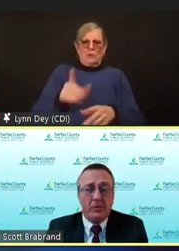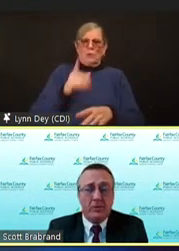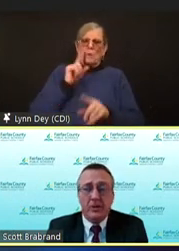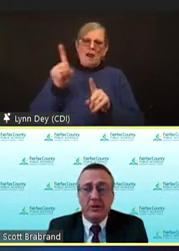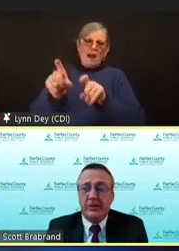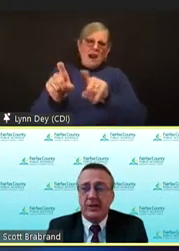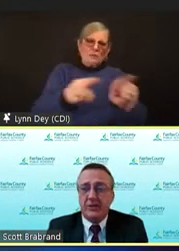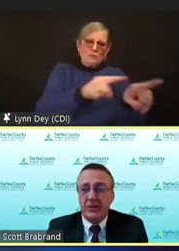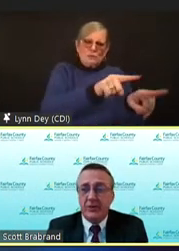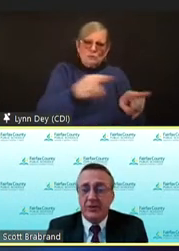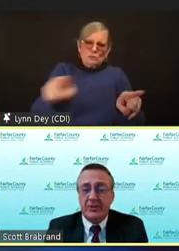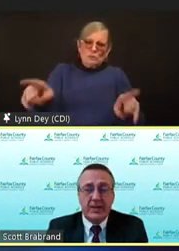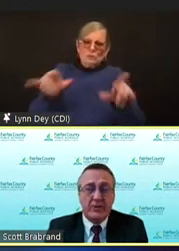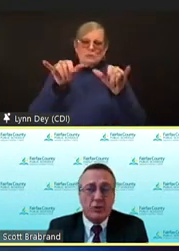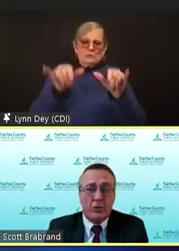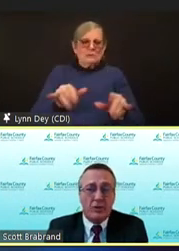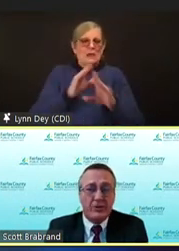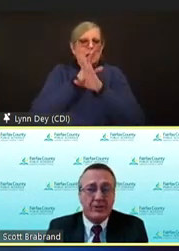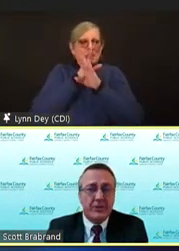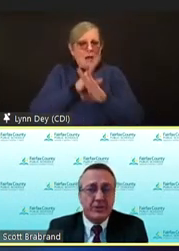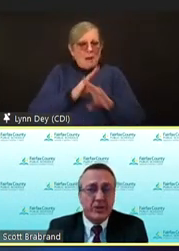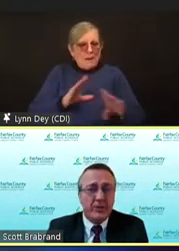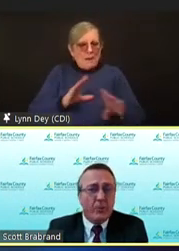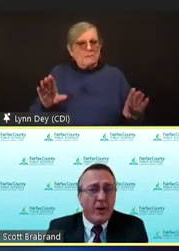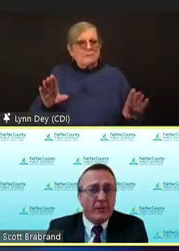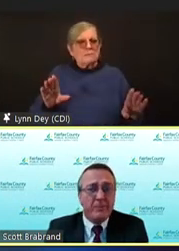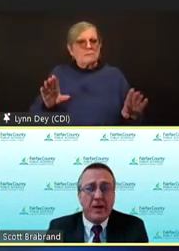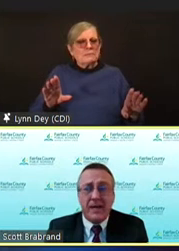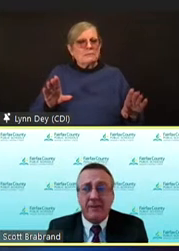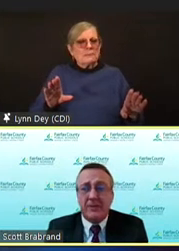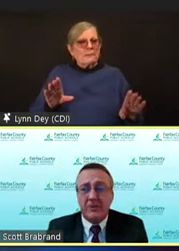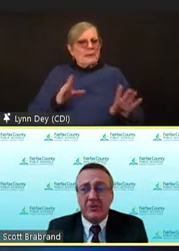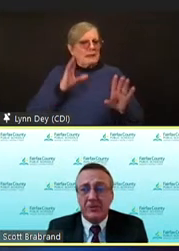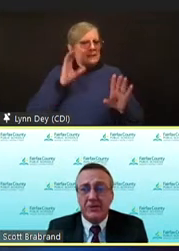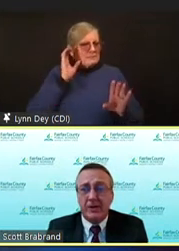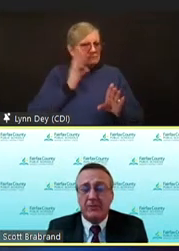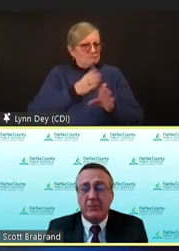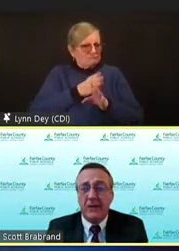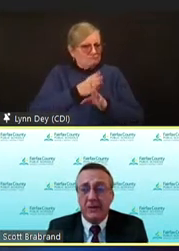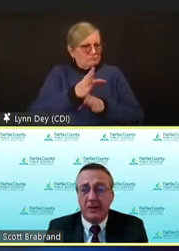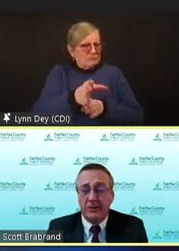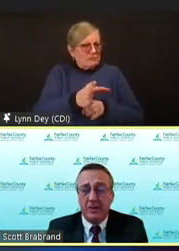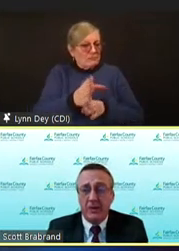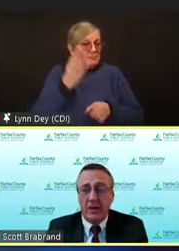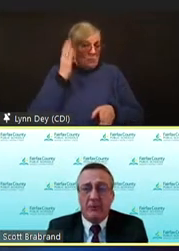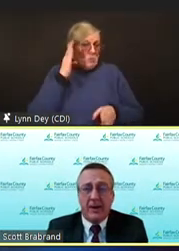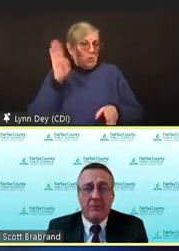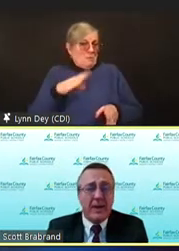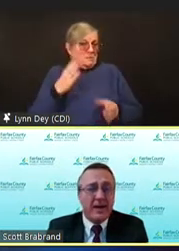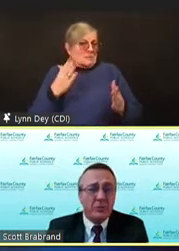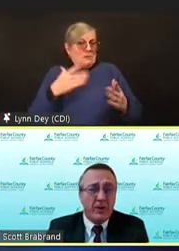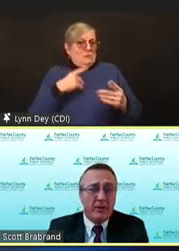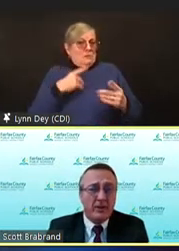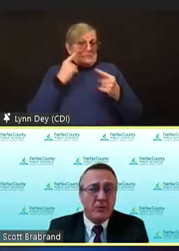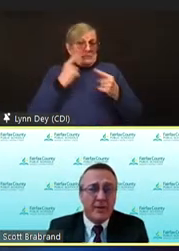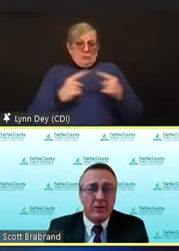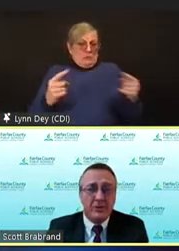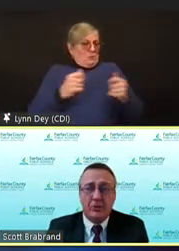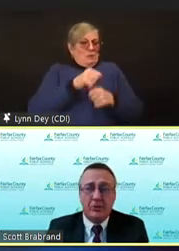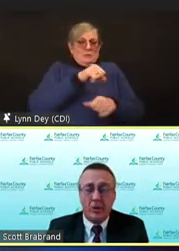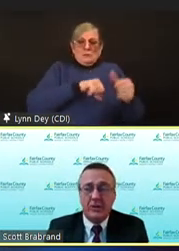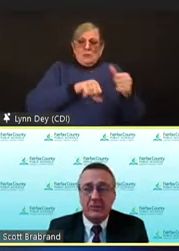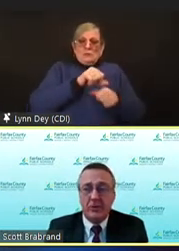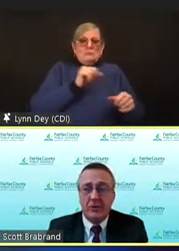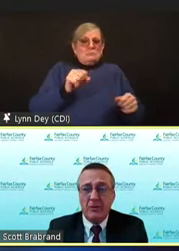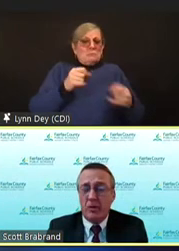calm, to continue to stay the course, and to know that while we might have differences of opinion around mask wearing, we are